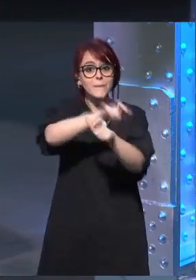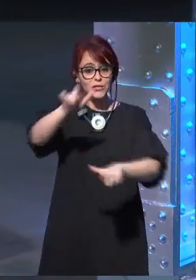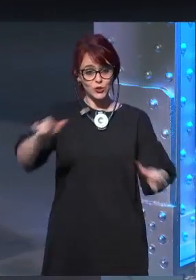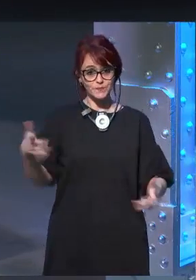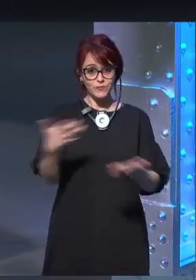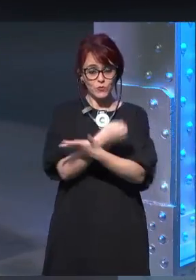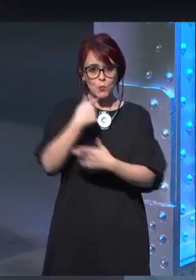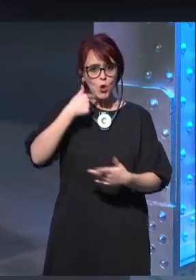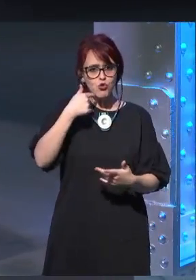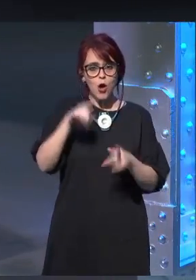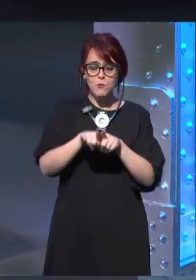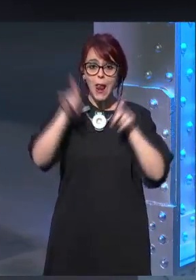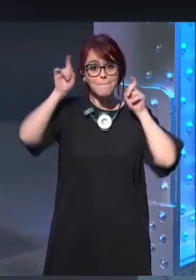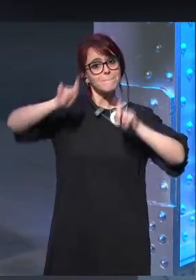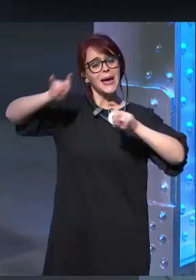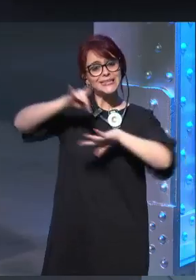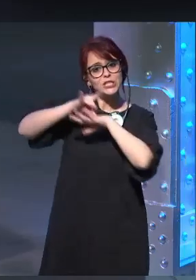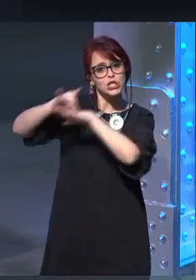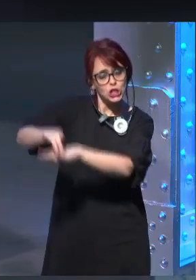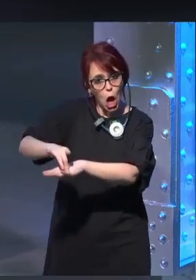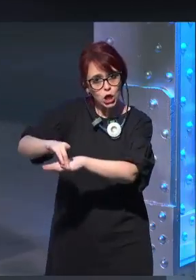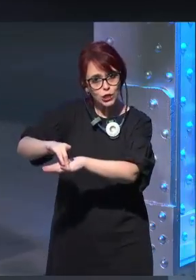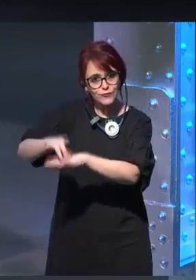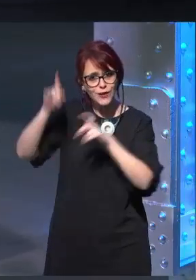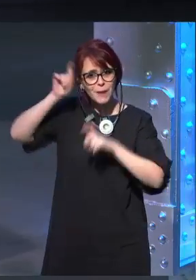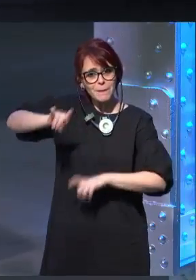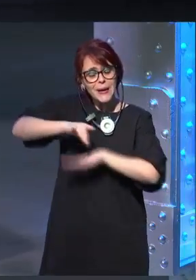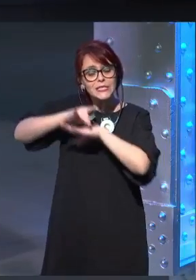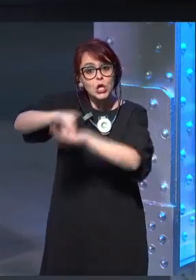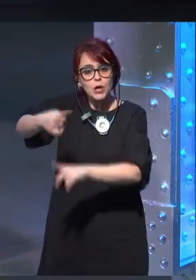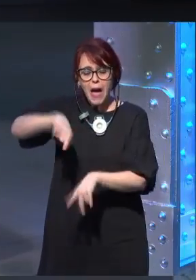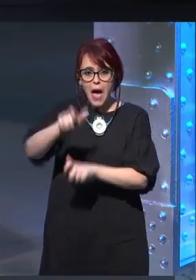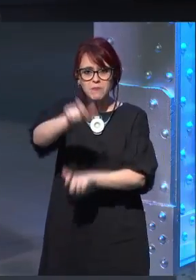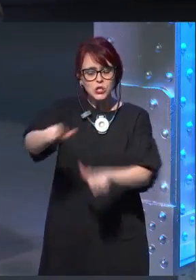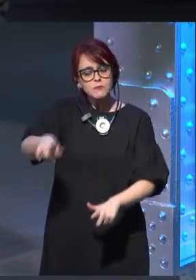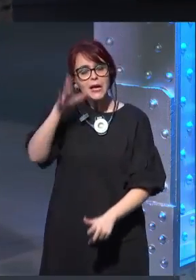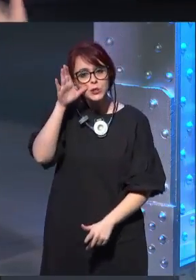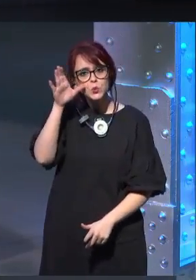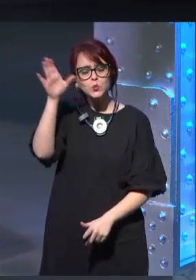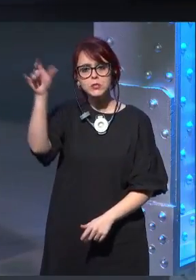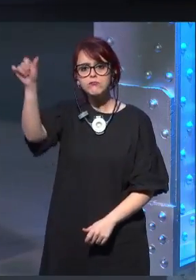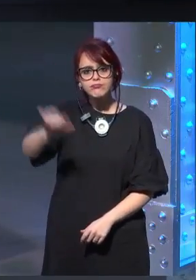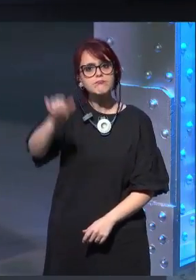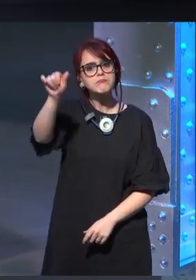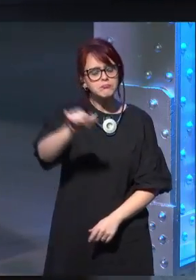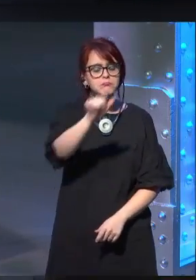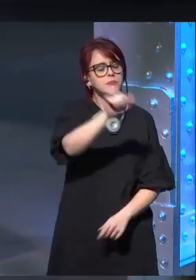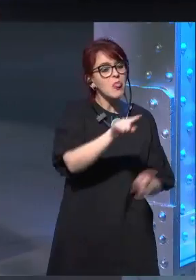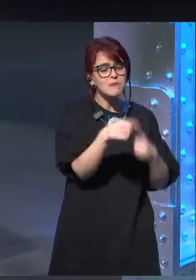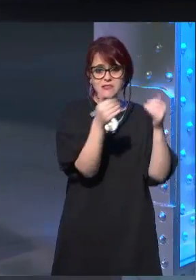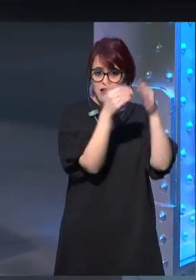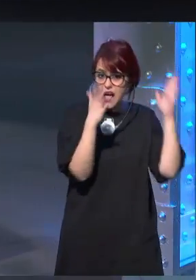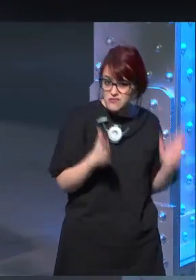they'll go to a major industry conference, they'll show up, they'll listen to all the keynotes, they'll go